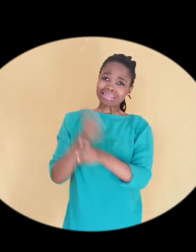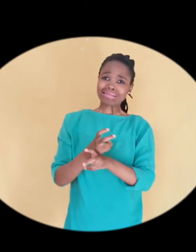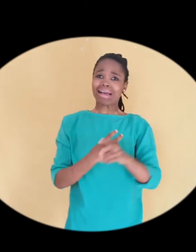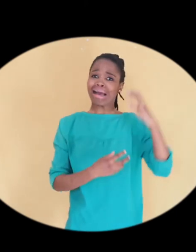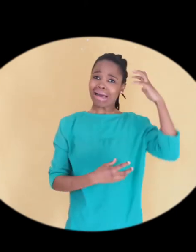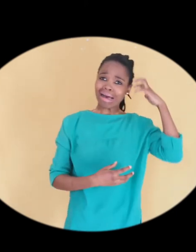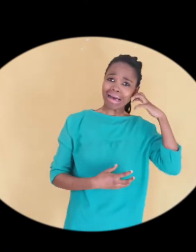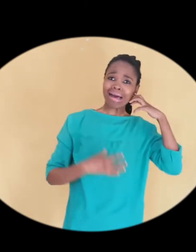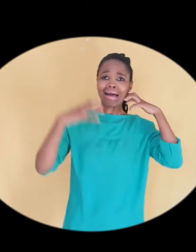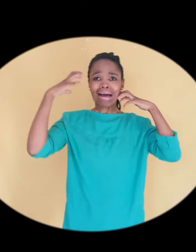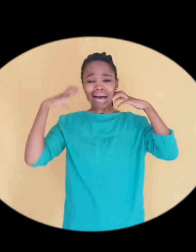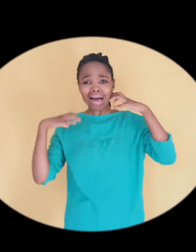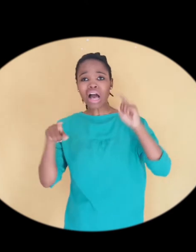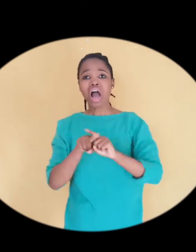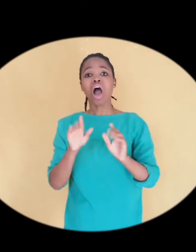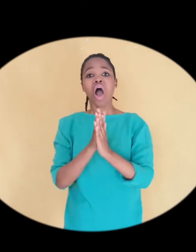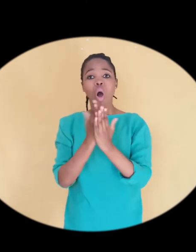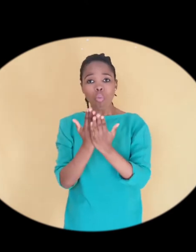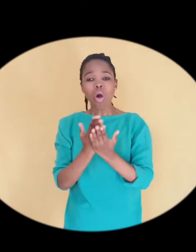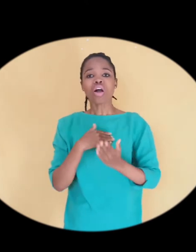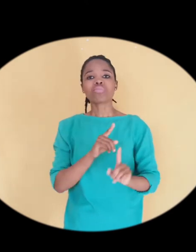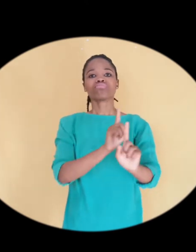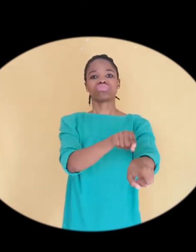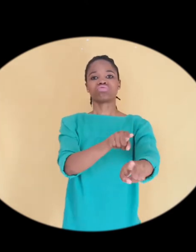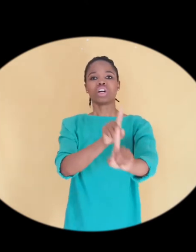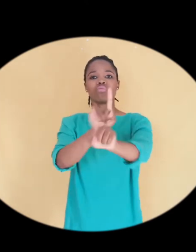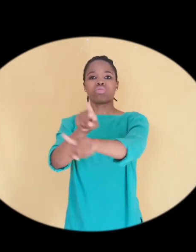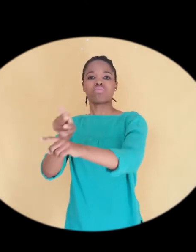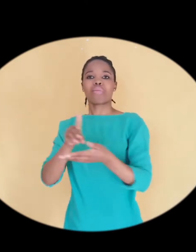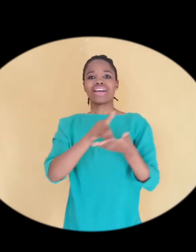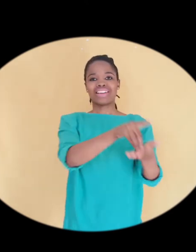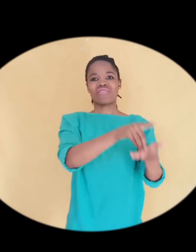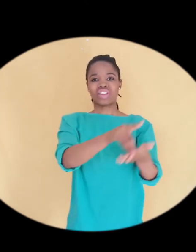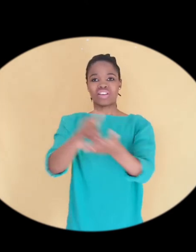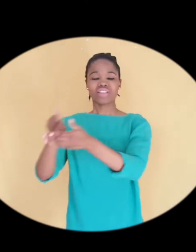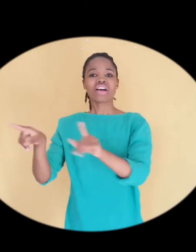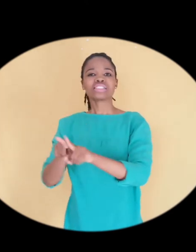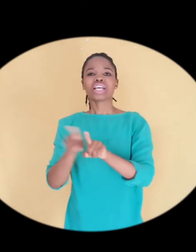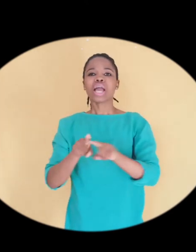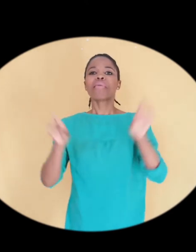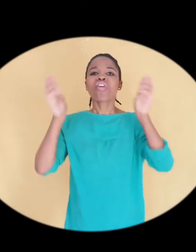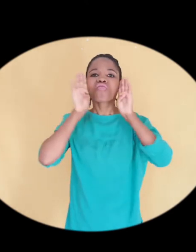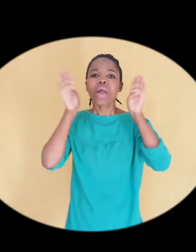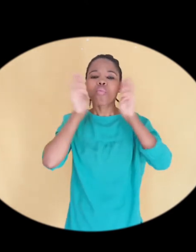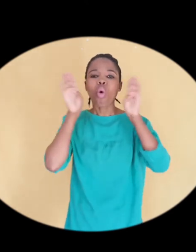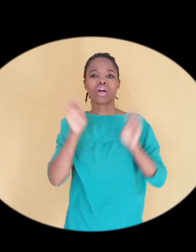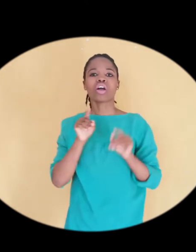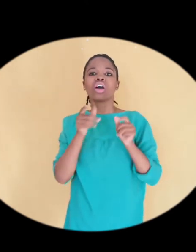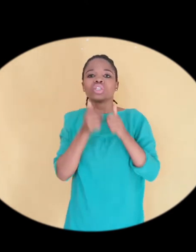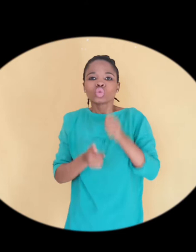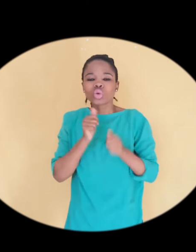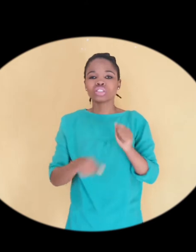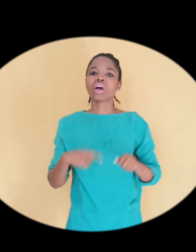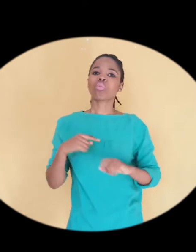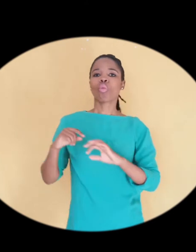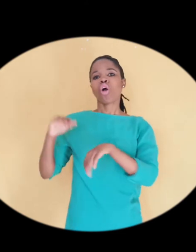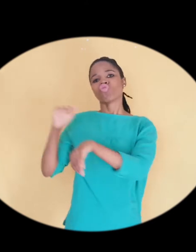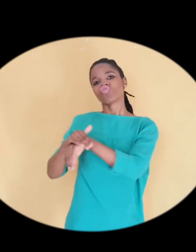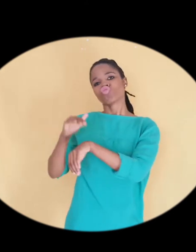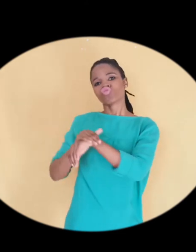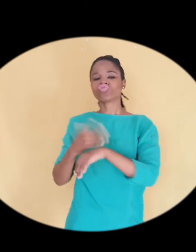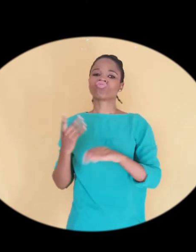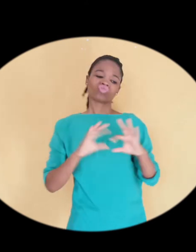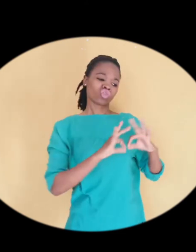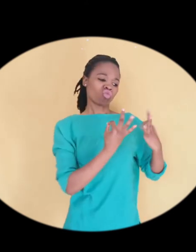books right everywhere by myself. I have to make sure that my social media is not too personal. It has to be about the